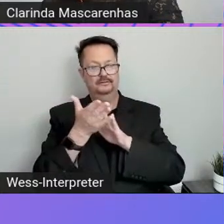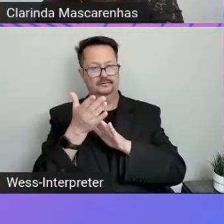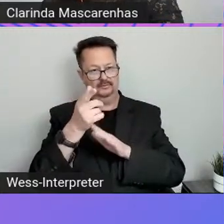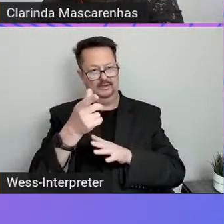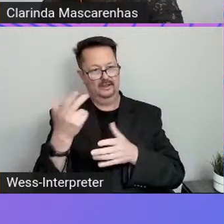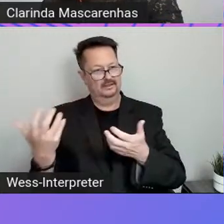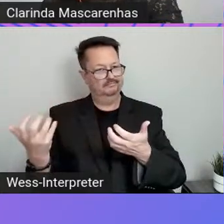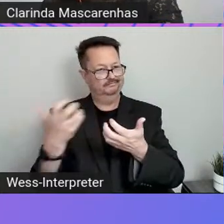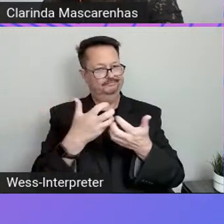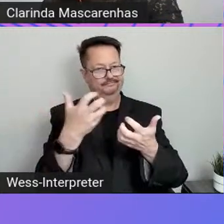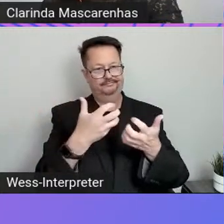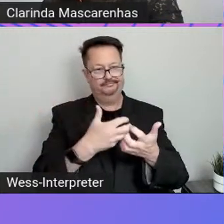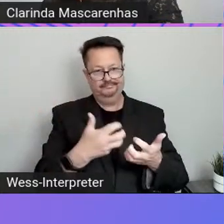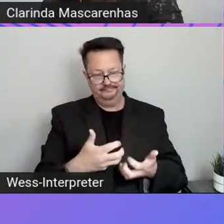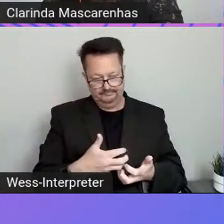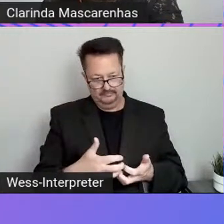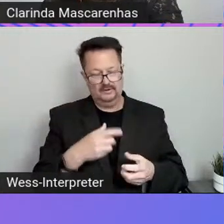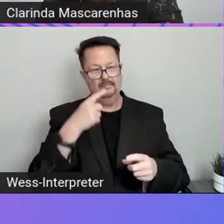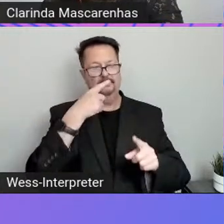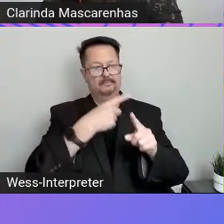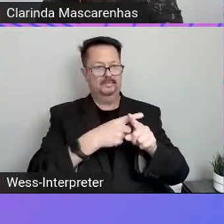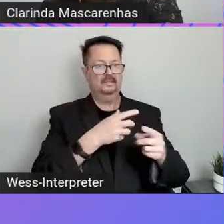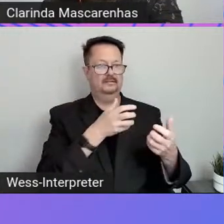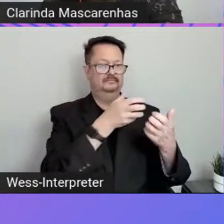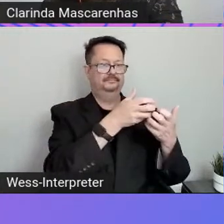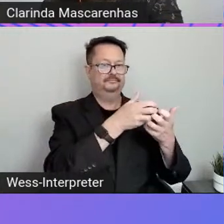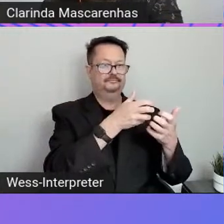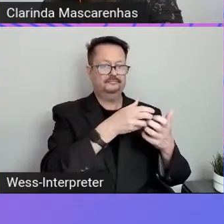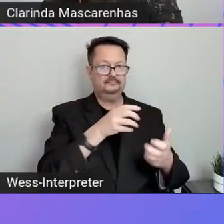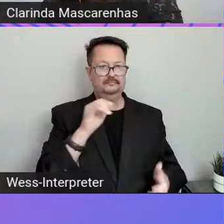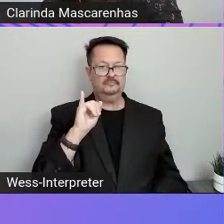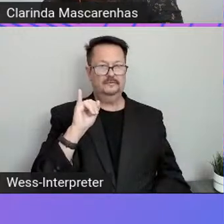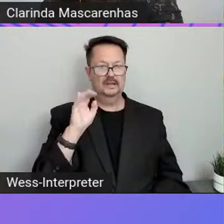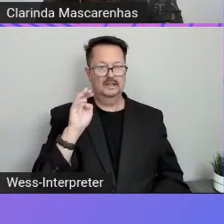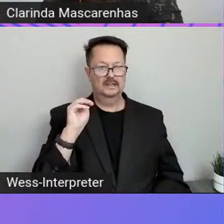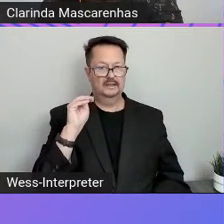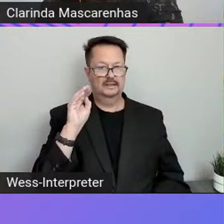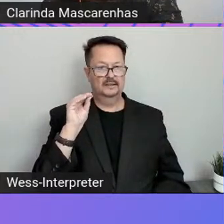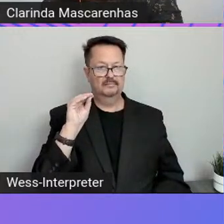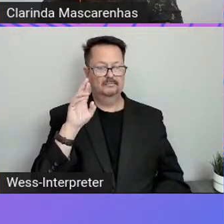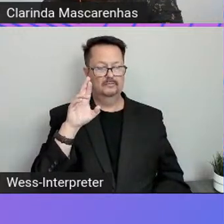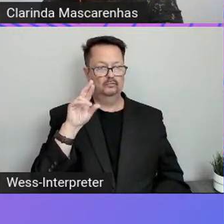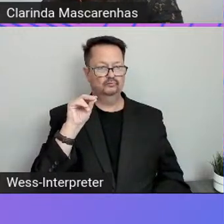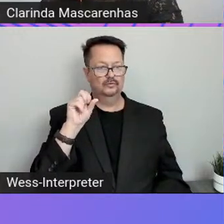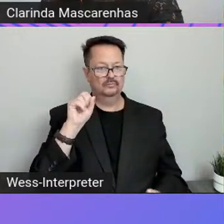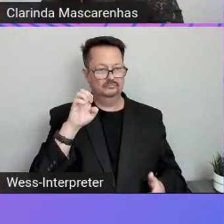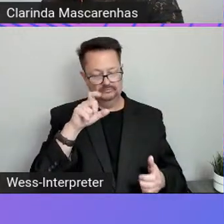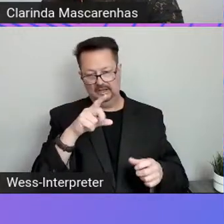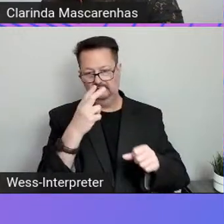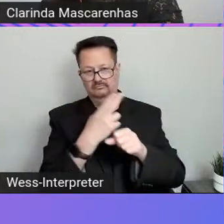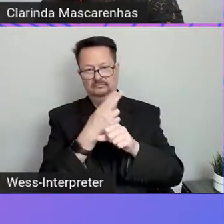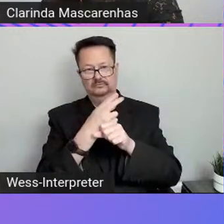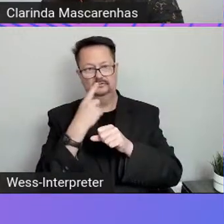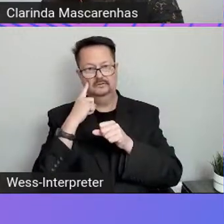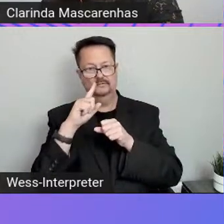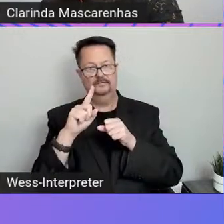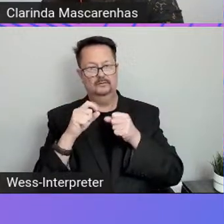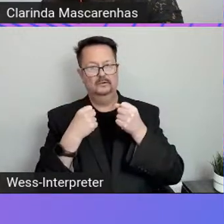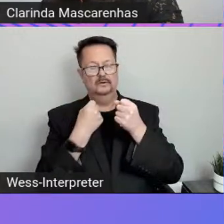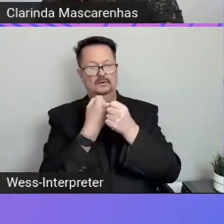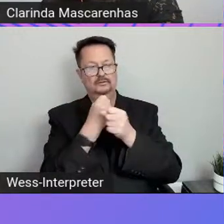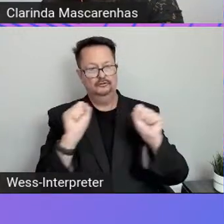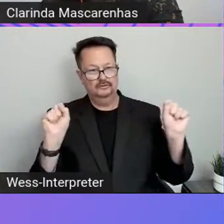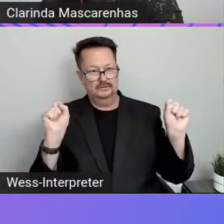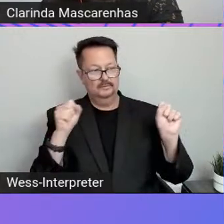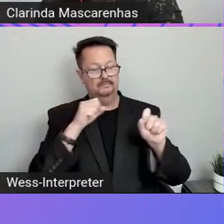done enhancements with the IAM roles that you can use for security in your applications. And we've